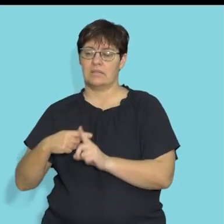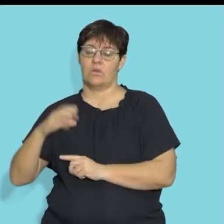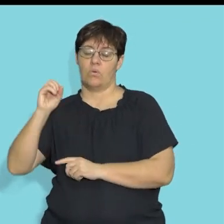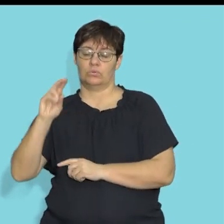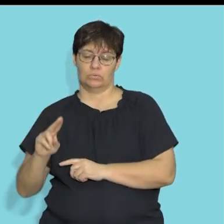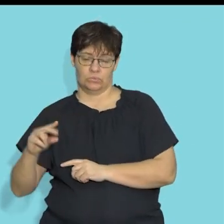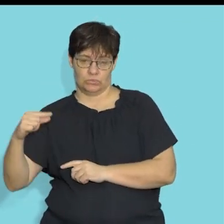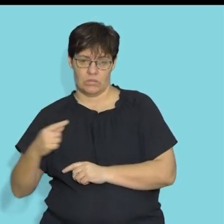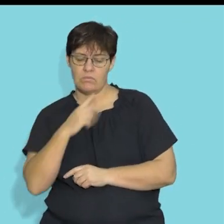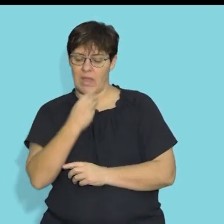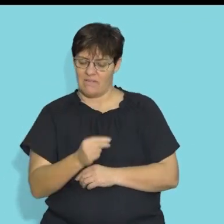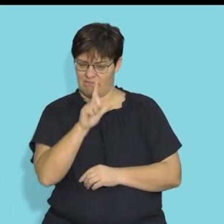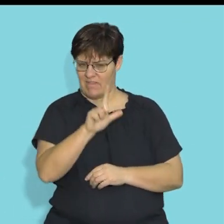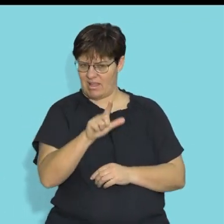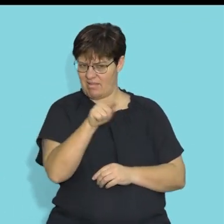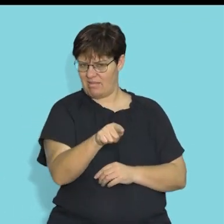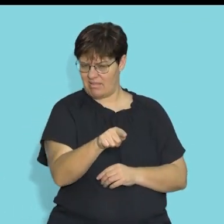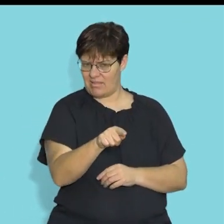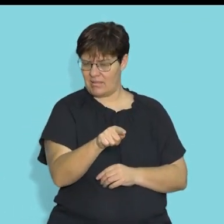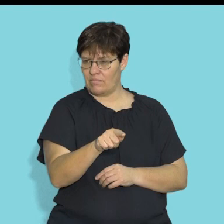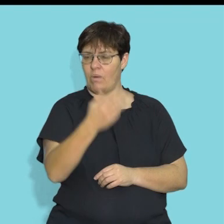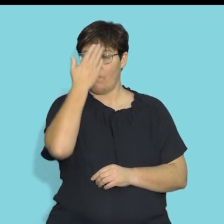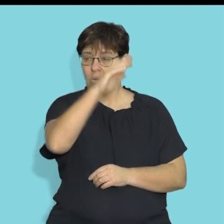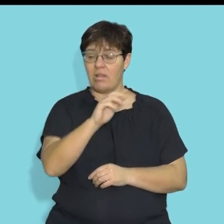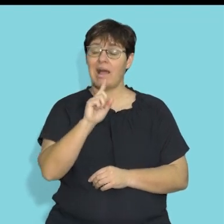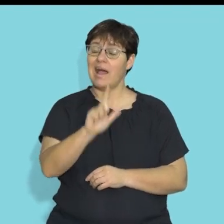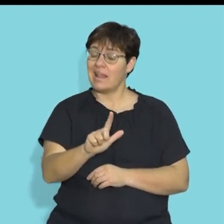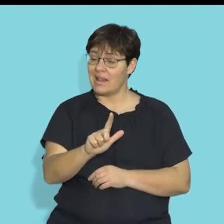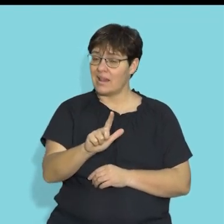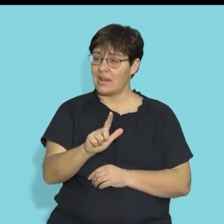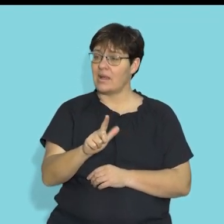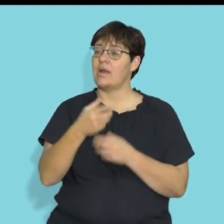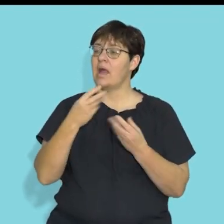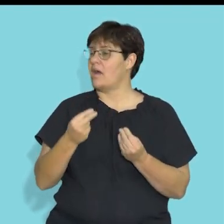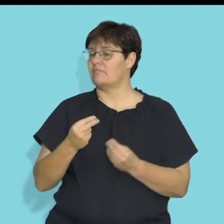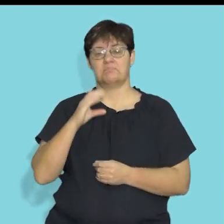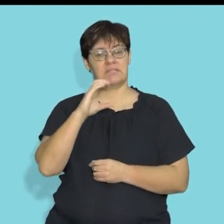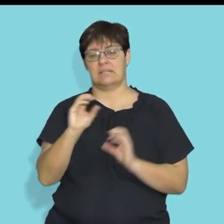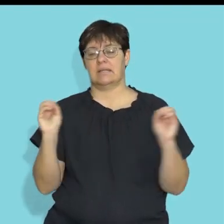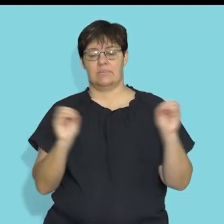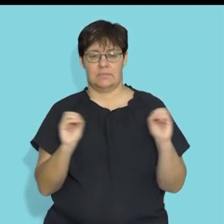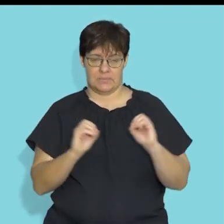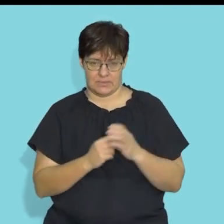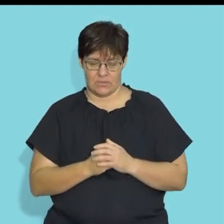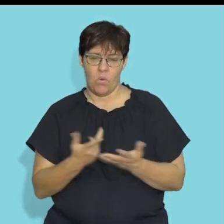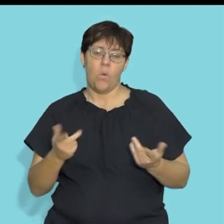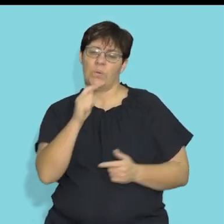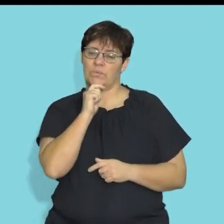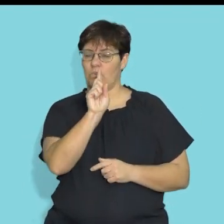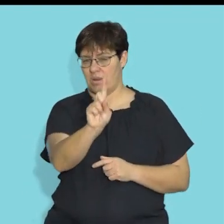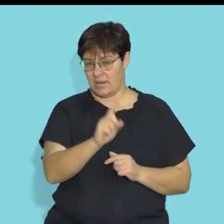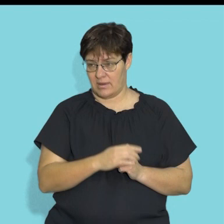now see we have a liquid there, and we know that a liquid has got no concentration, or we use a 1